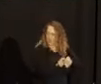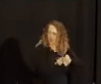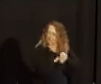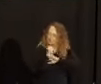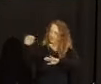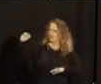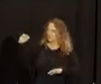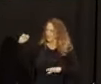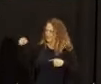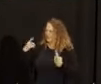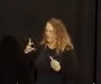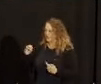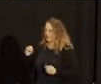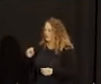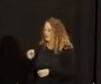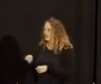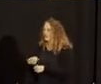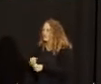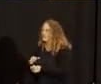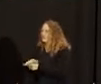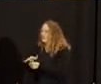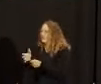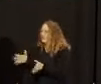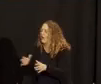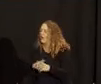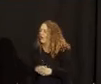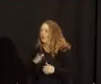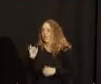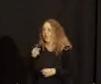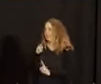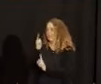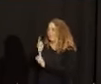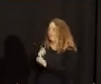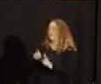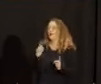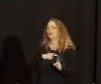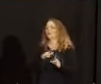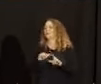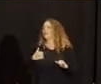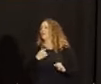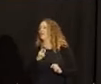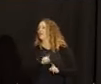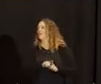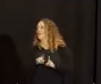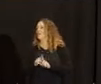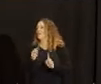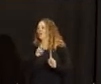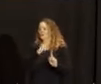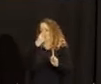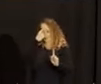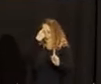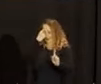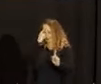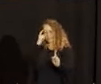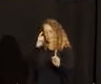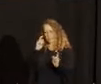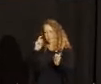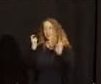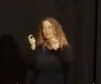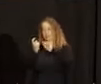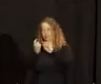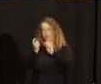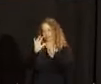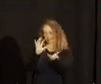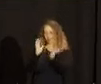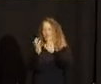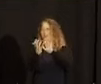years. So that's kind of a state of play, but I also think that things are changing